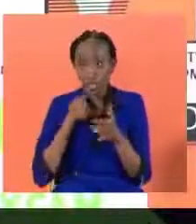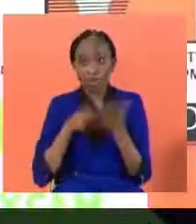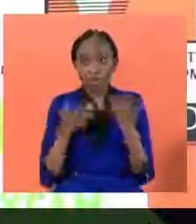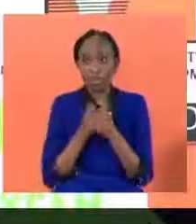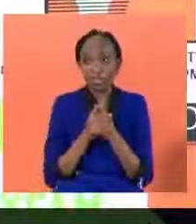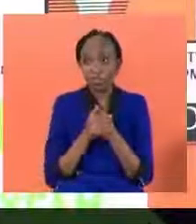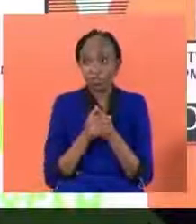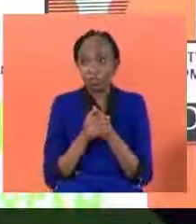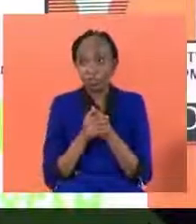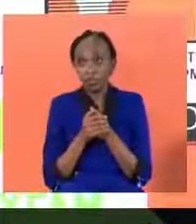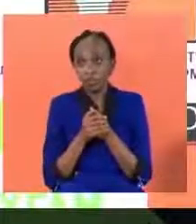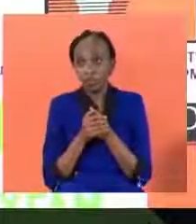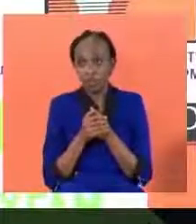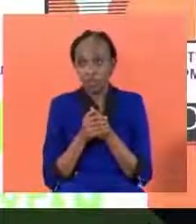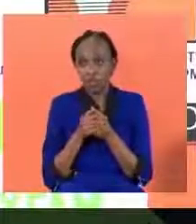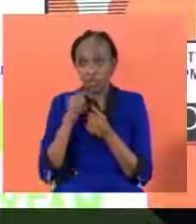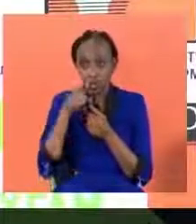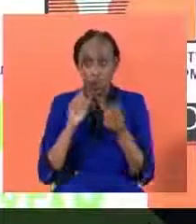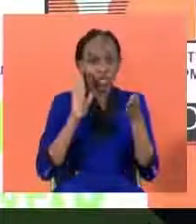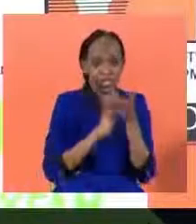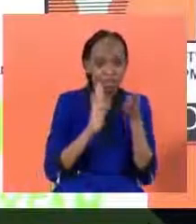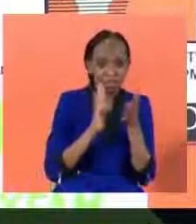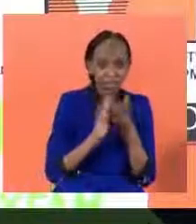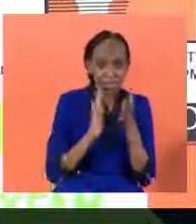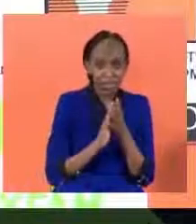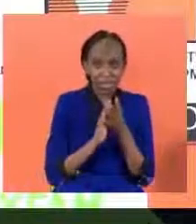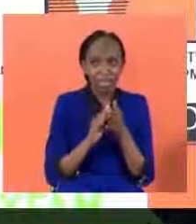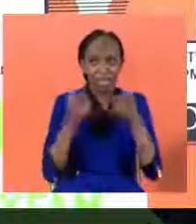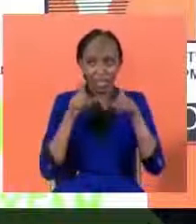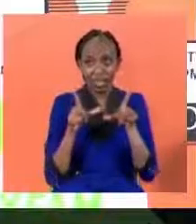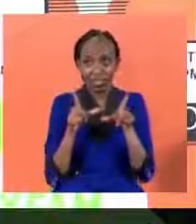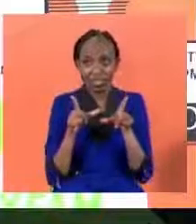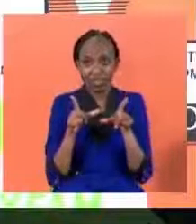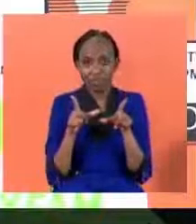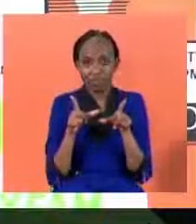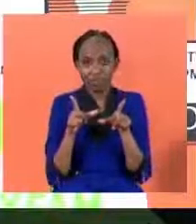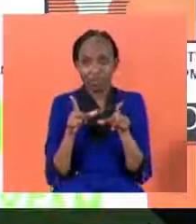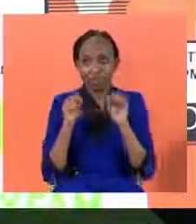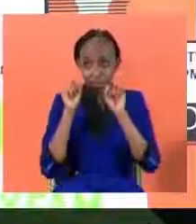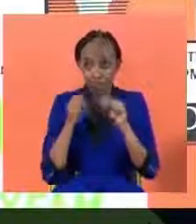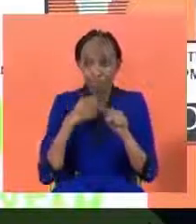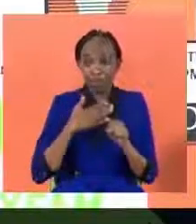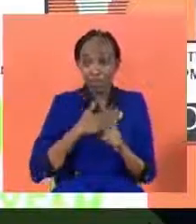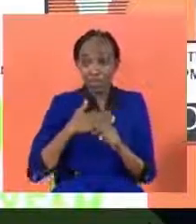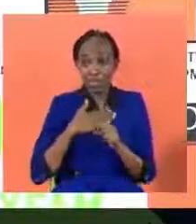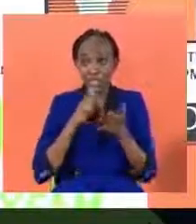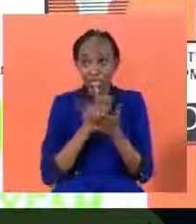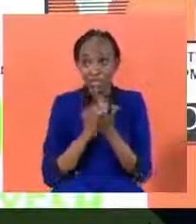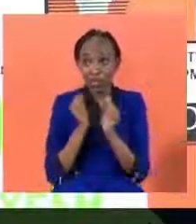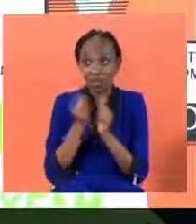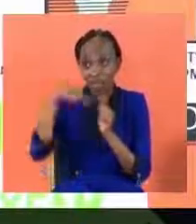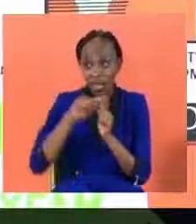this. Due to your speed and language, can you please share with